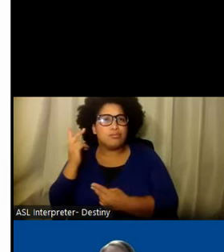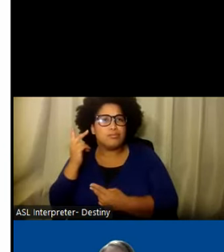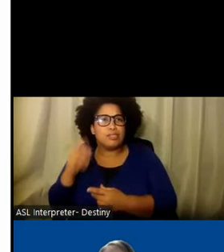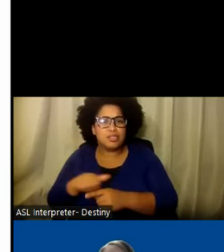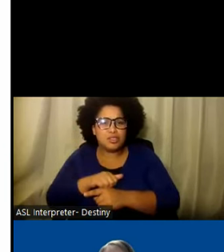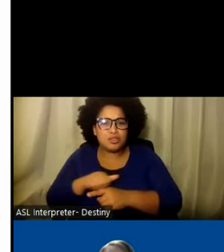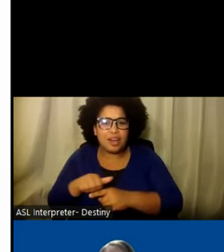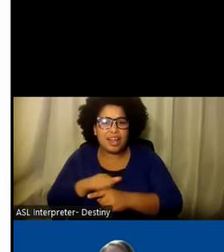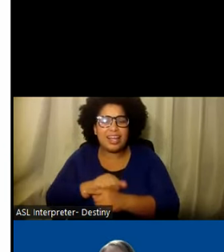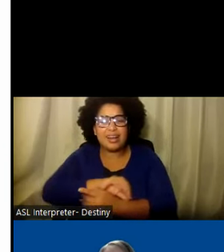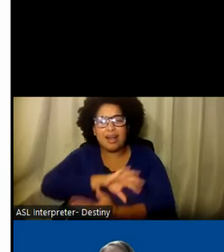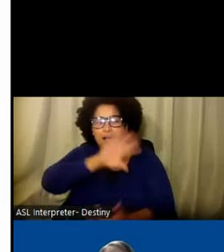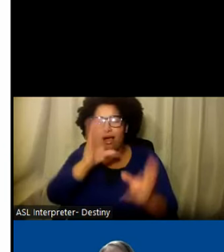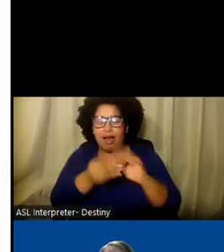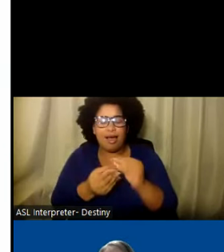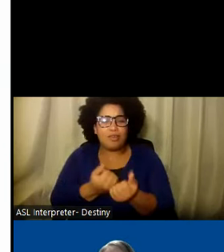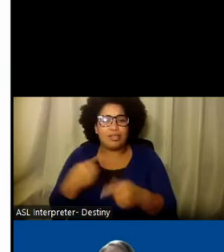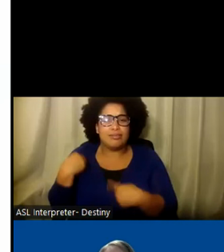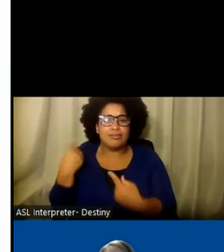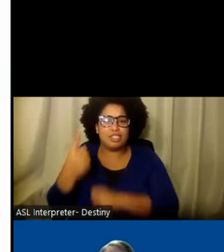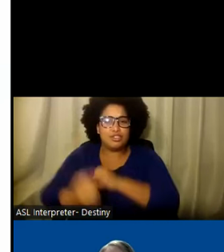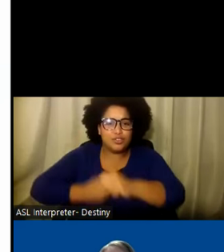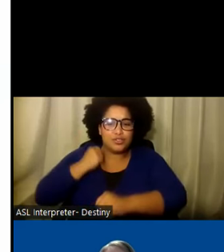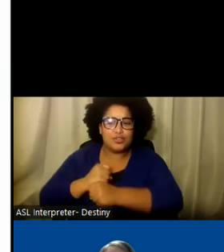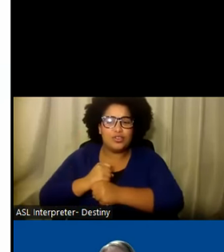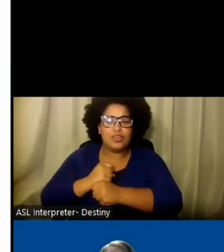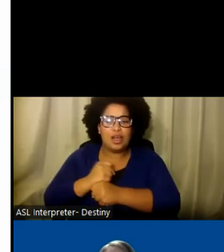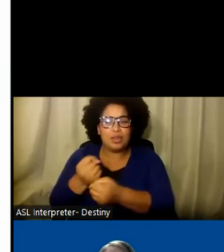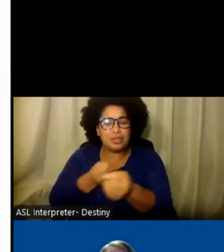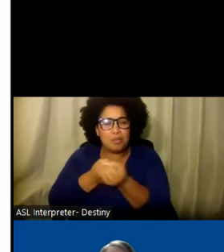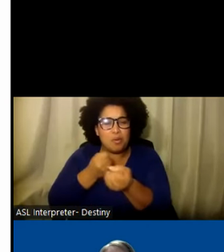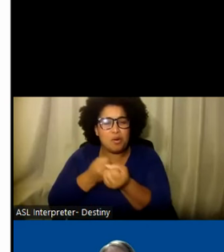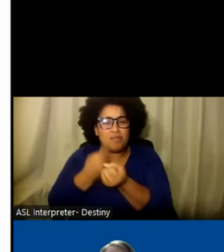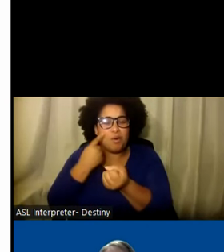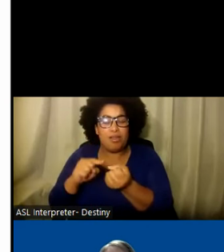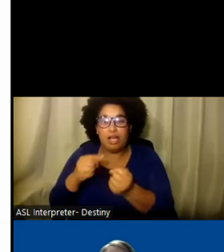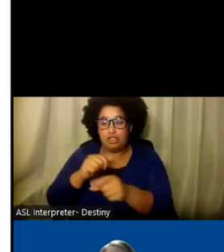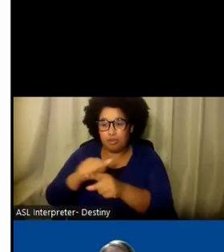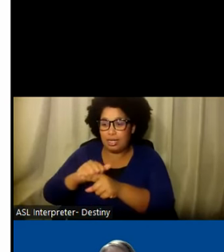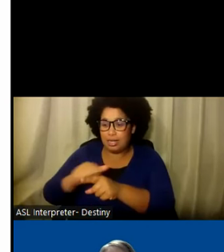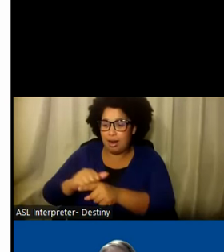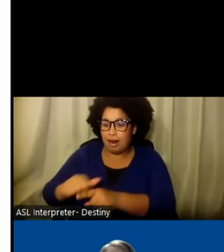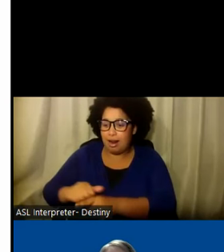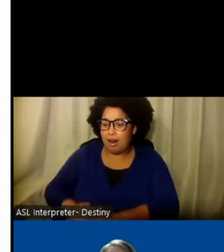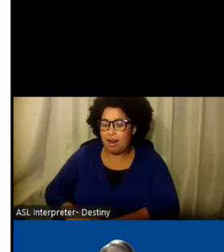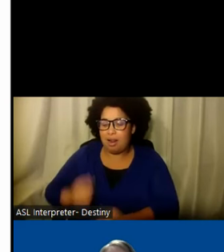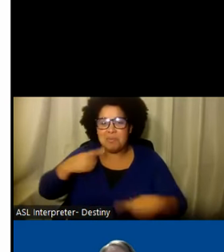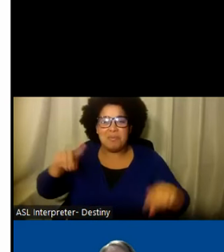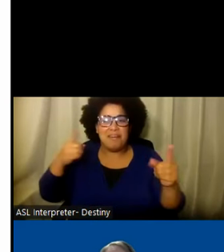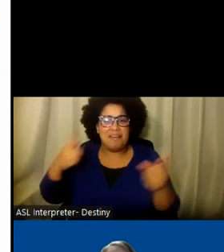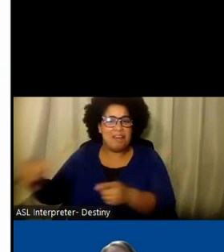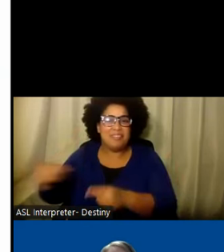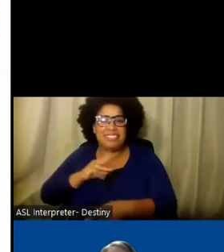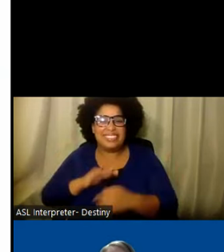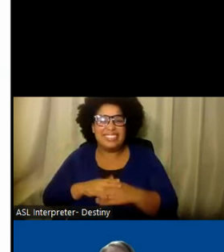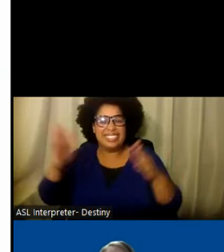training series in its entirety and all of the support it took to make it happen. Next slide. It is